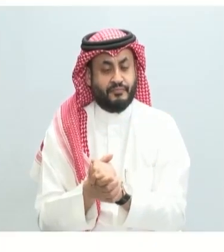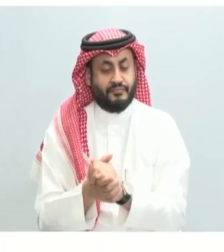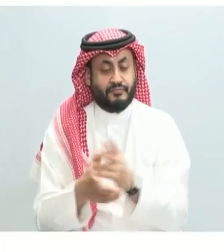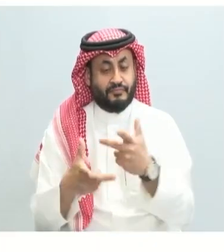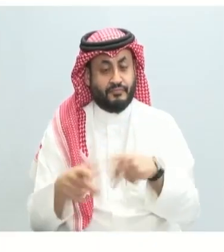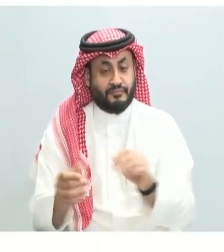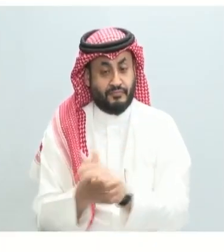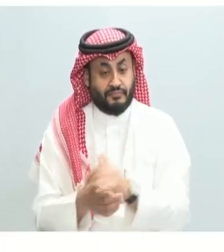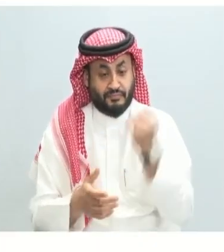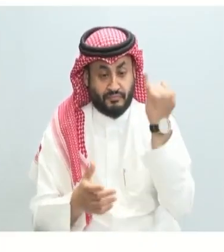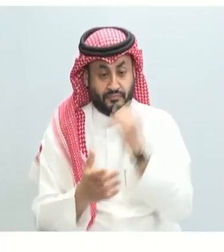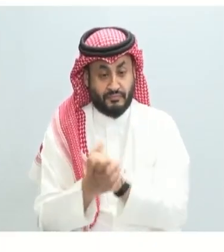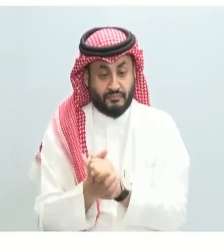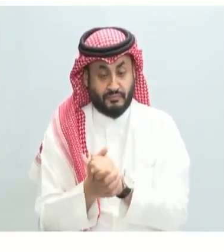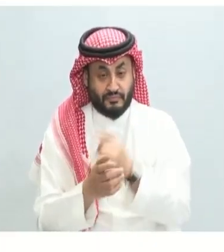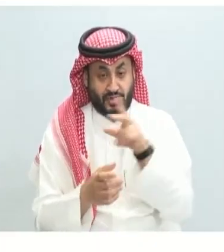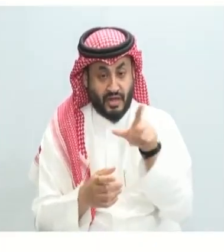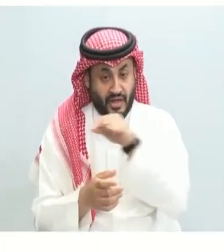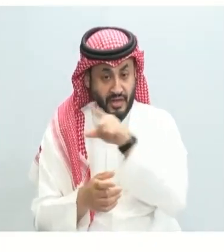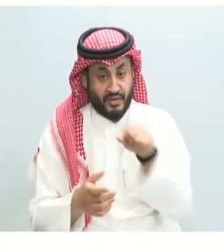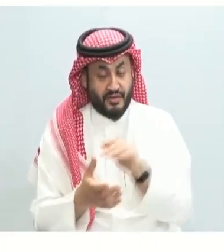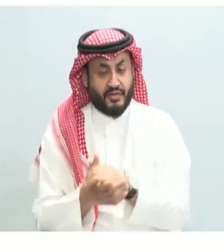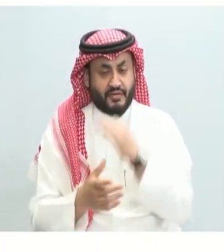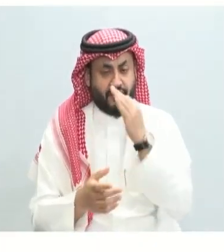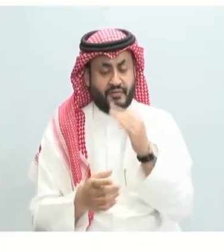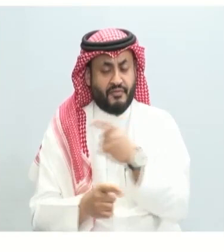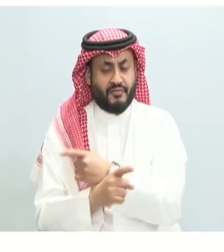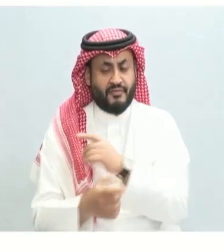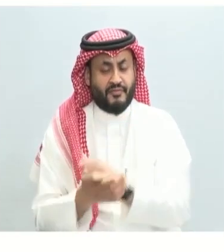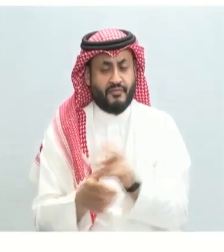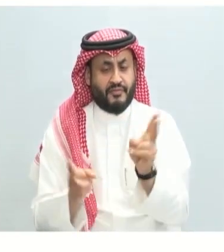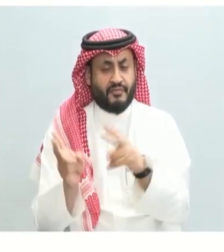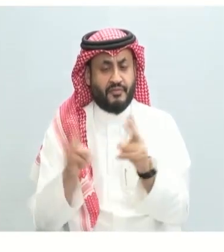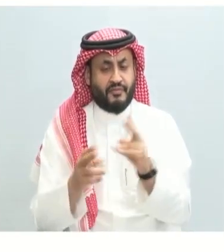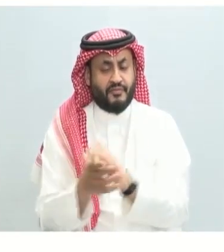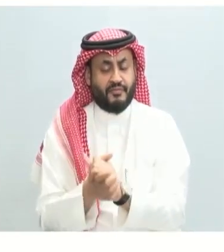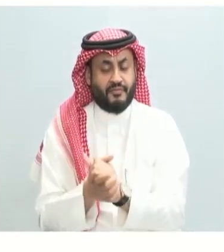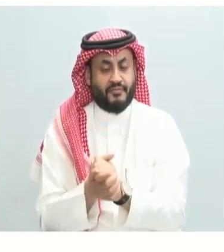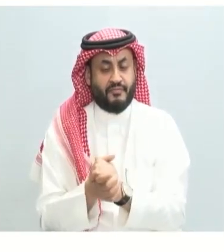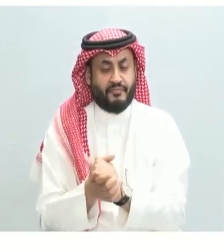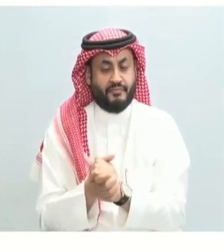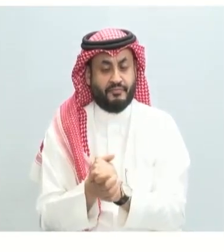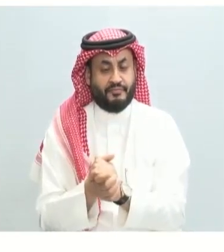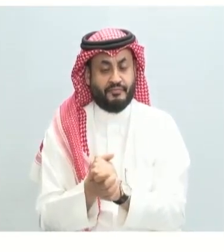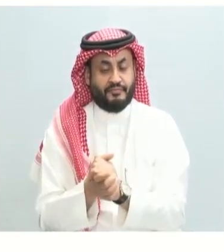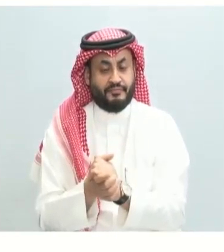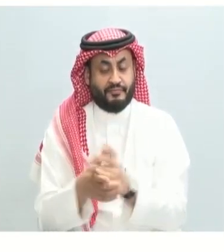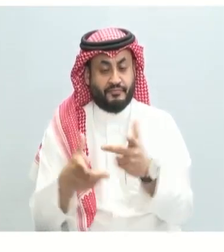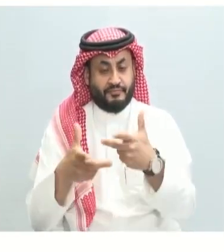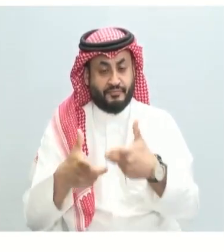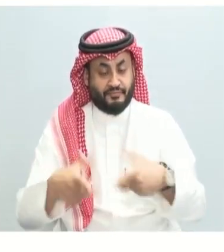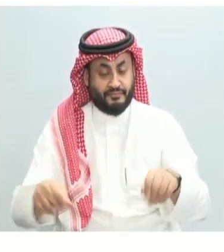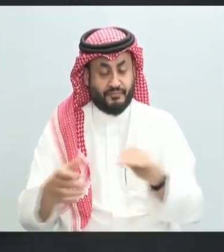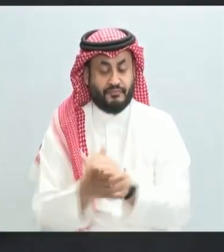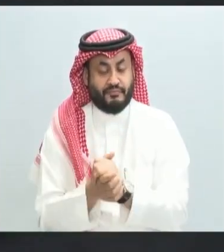the end, it's important that you follow the teacher and you try to play the copycat game. So now